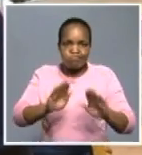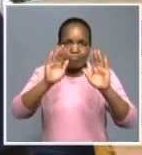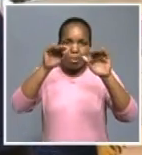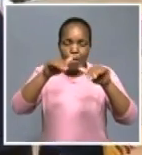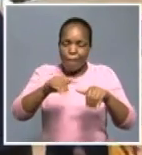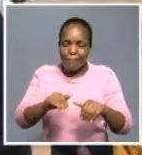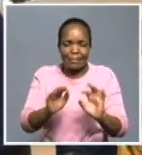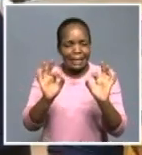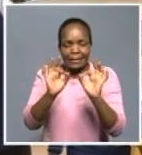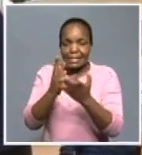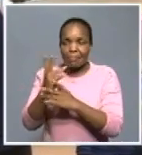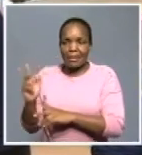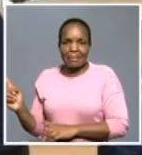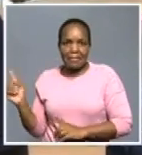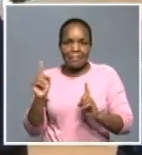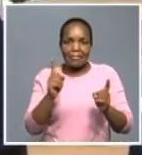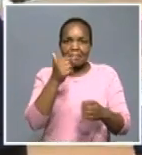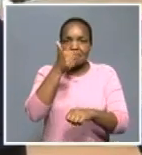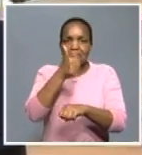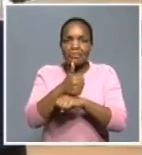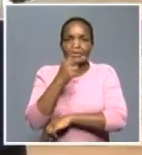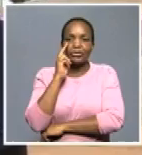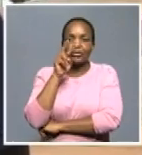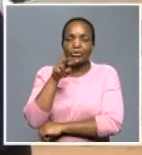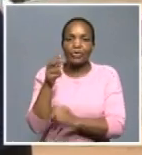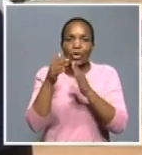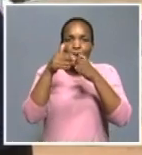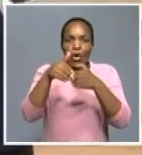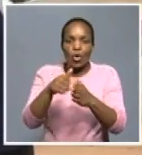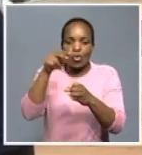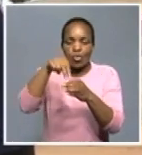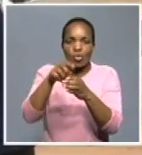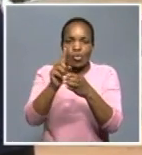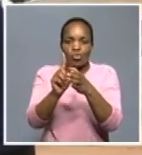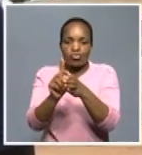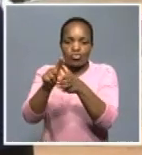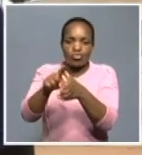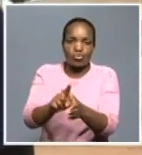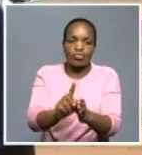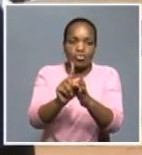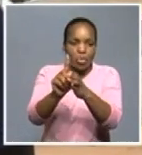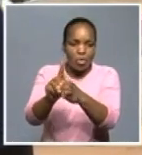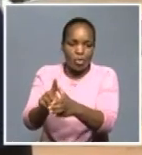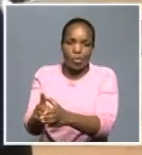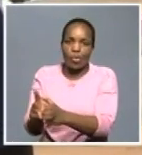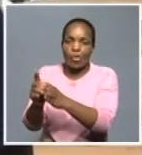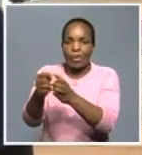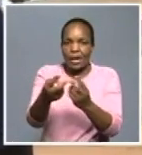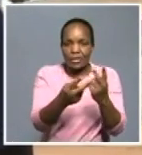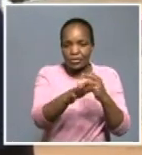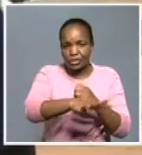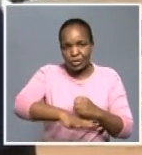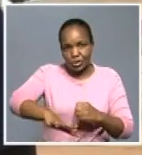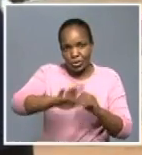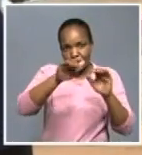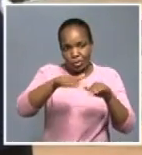offer, some people had the opportunity to be on boat cruises or boat rides, as one says. But, you know, the core of the thing